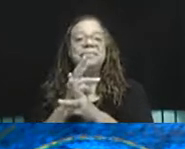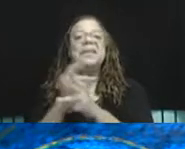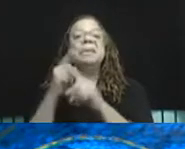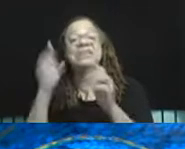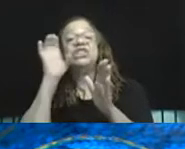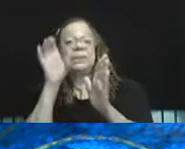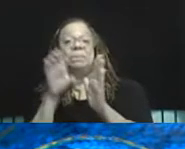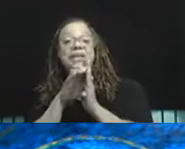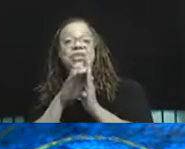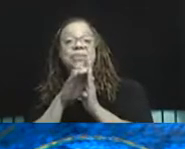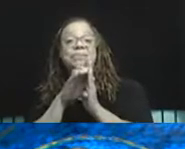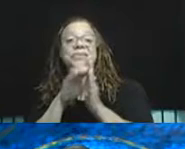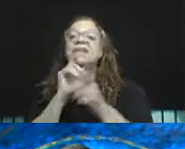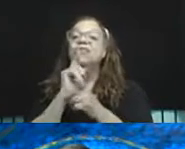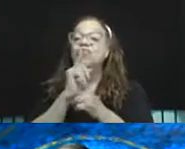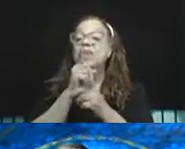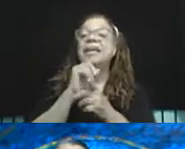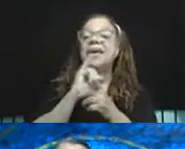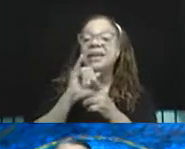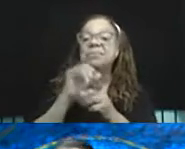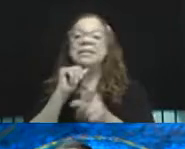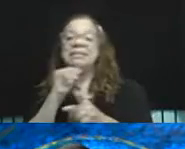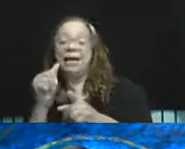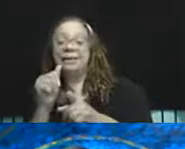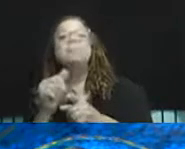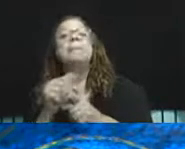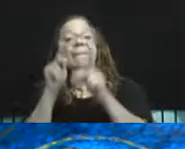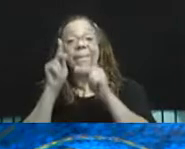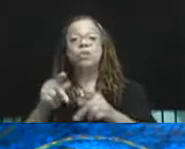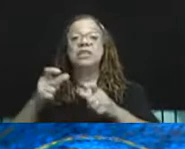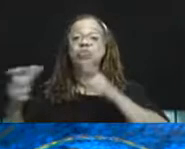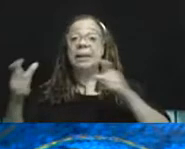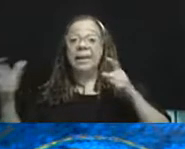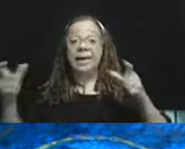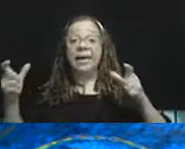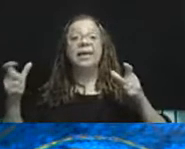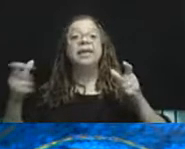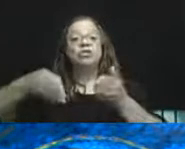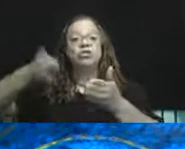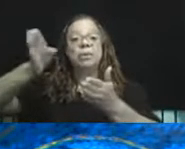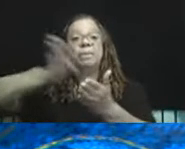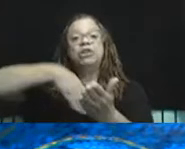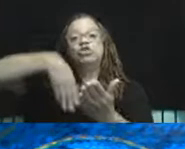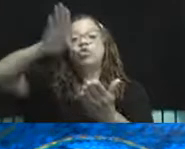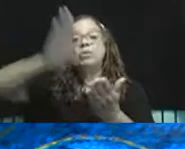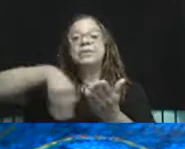I mean, it is, but it isn't. You know what I mean? Like in person, this is pretty big, so the brushstrokes are actually huge.